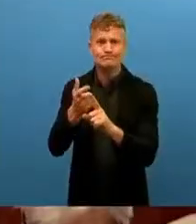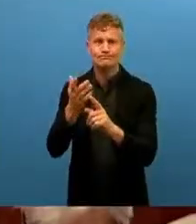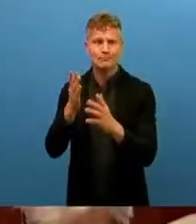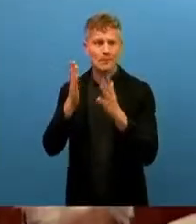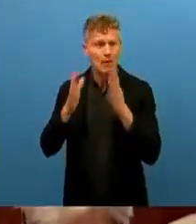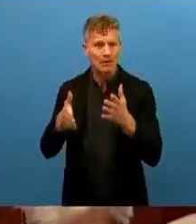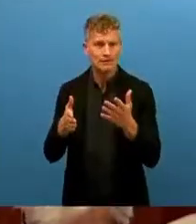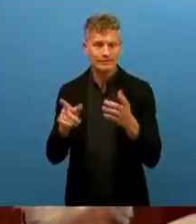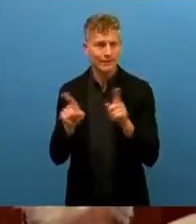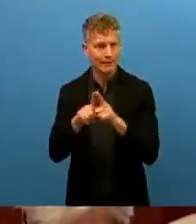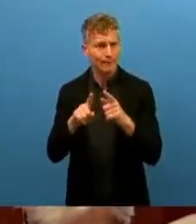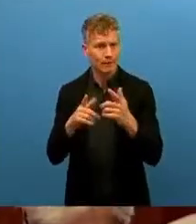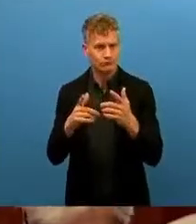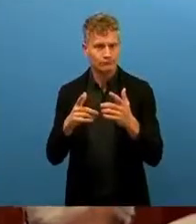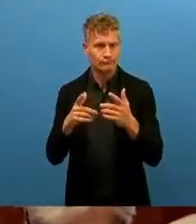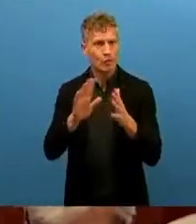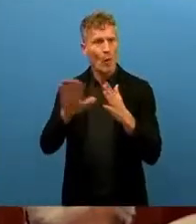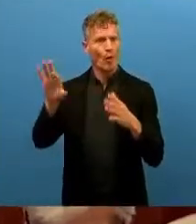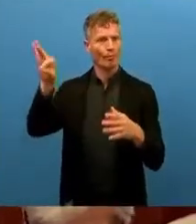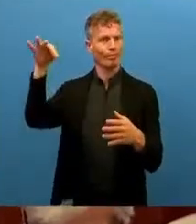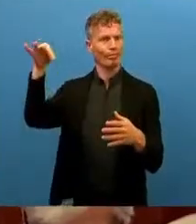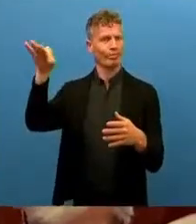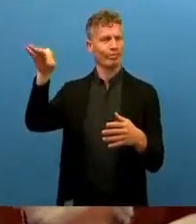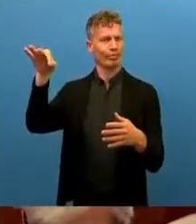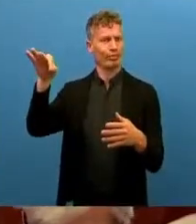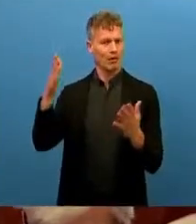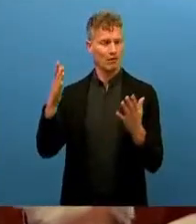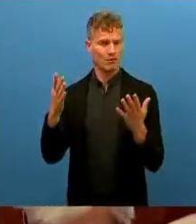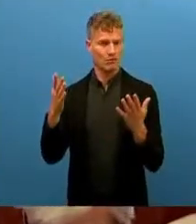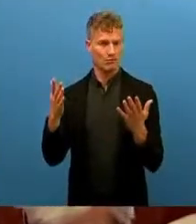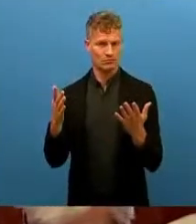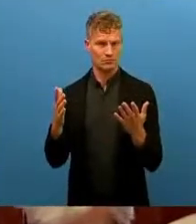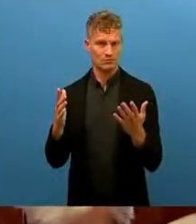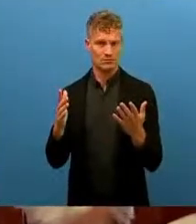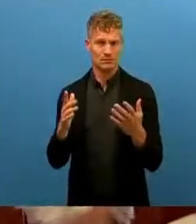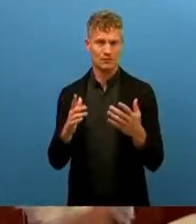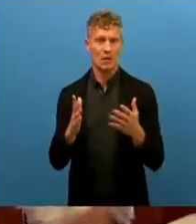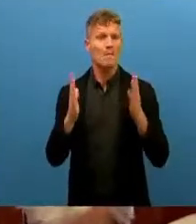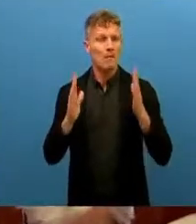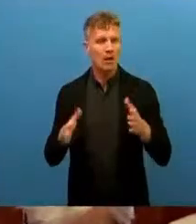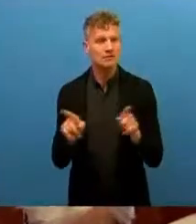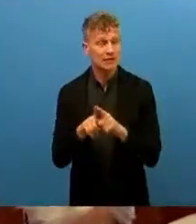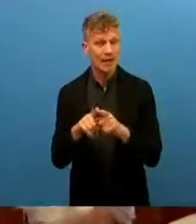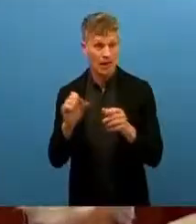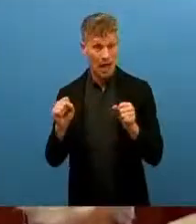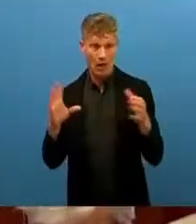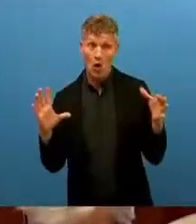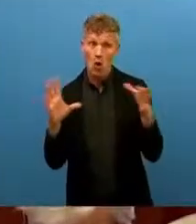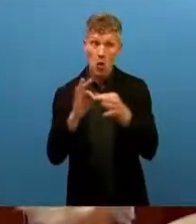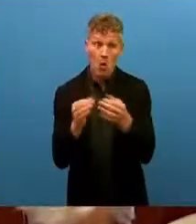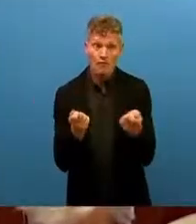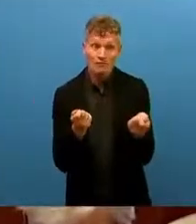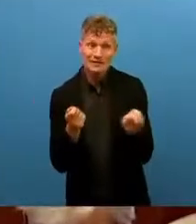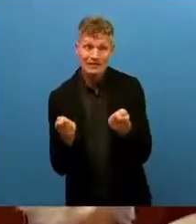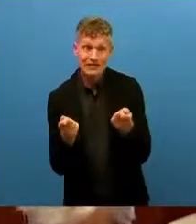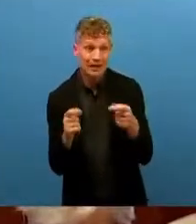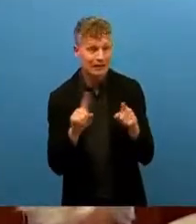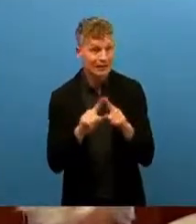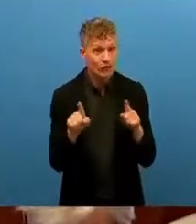participation. These include designated seating, co-facilitation of events, and distinct indigenous peoples'